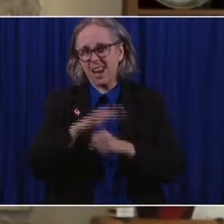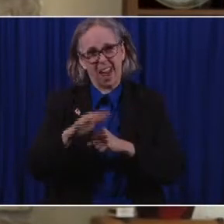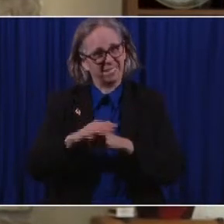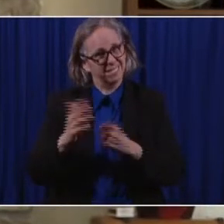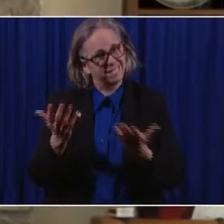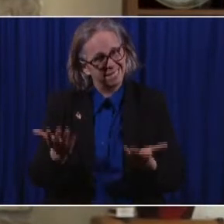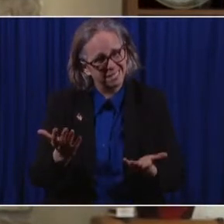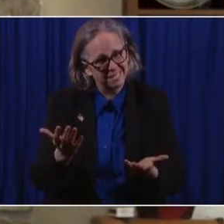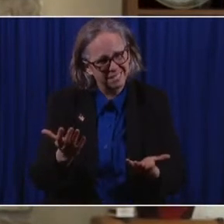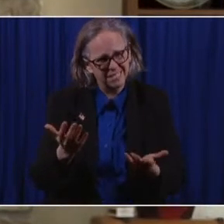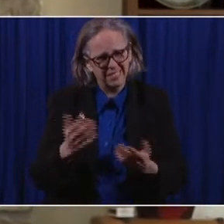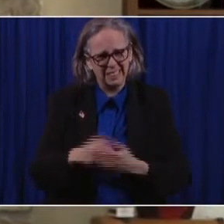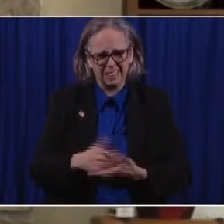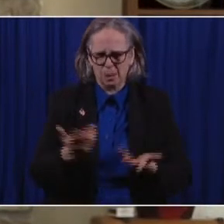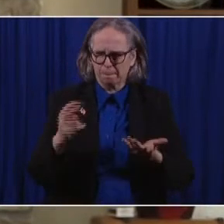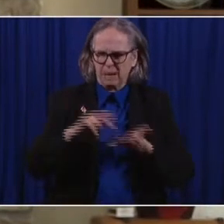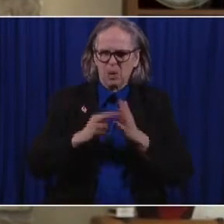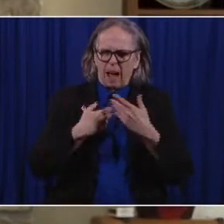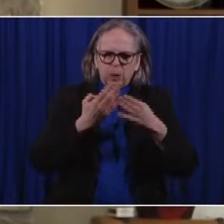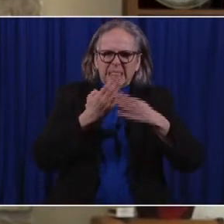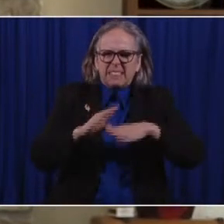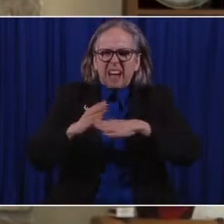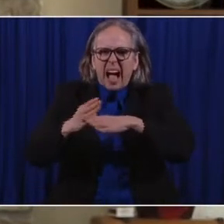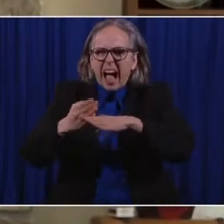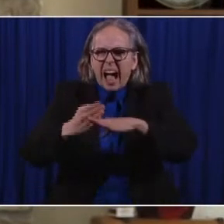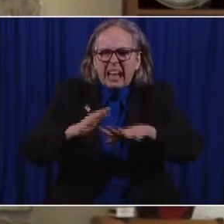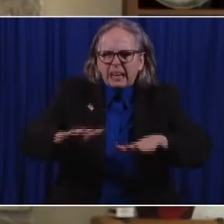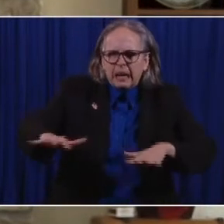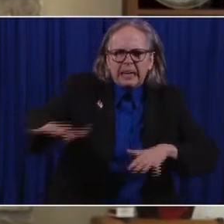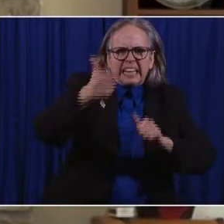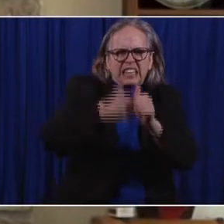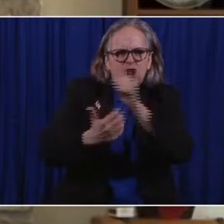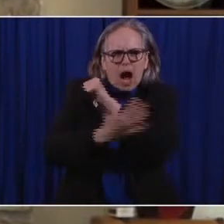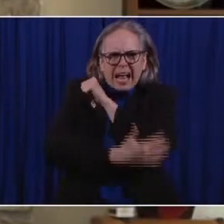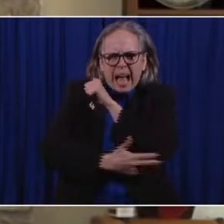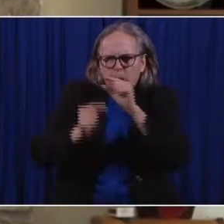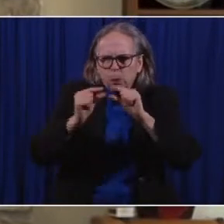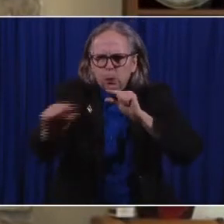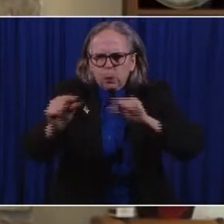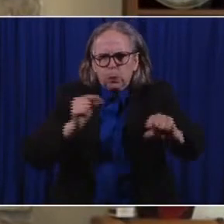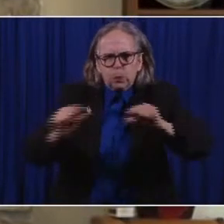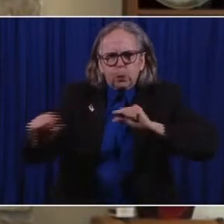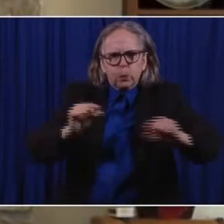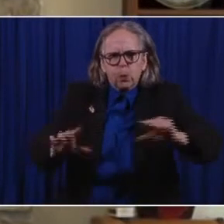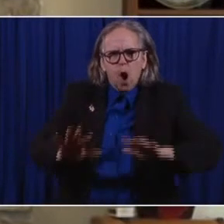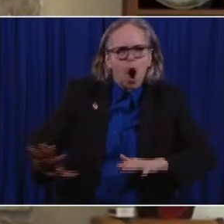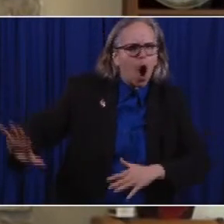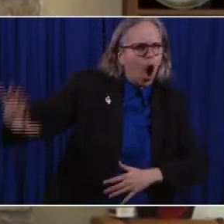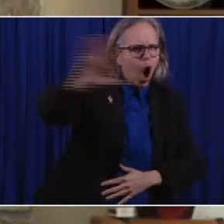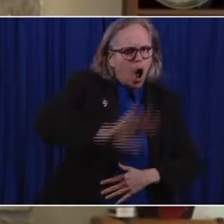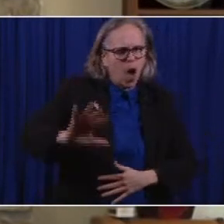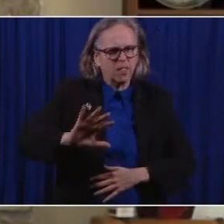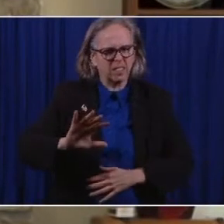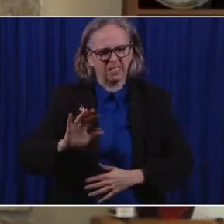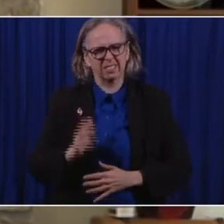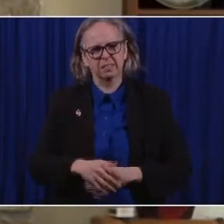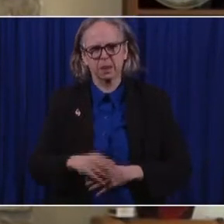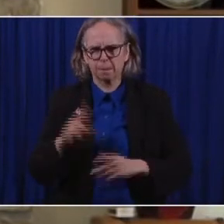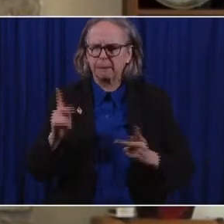county. We want them in every part of bigger counties so that people do not have to drive very far or go very far to